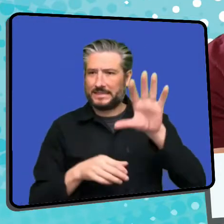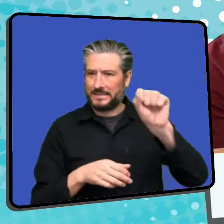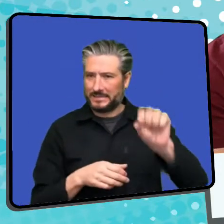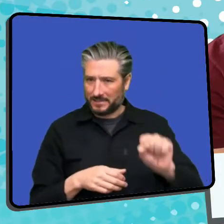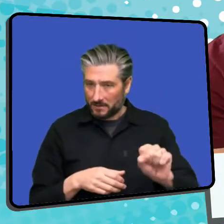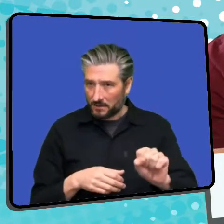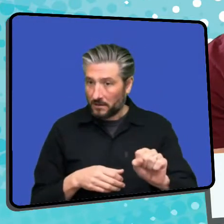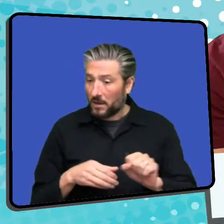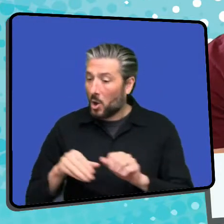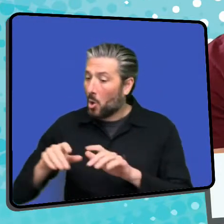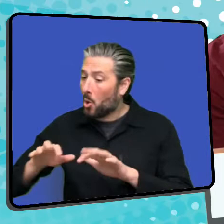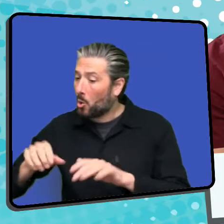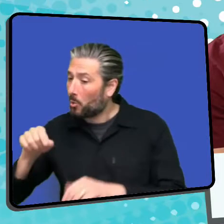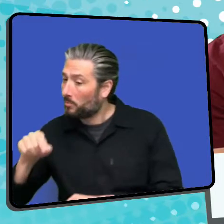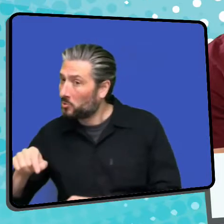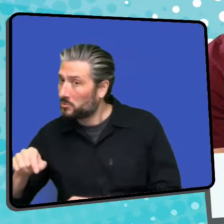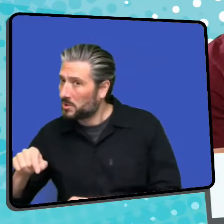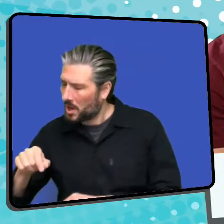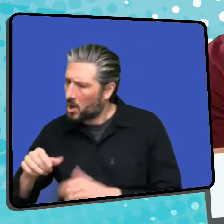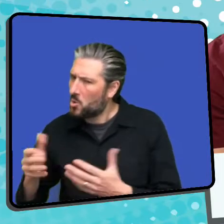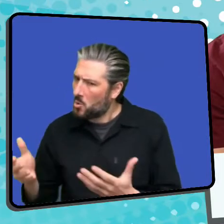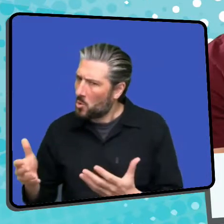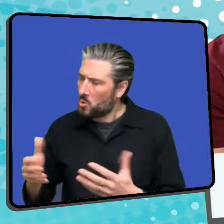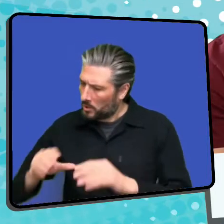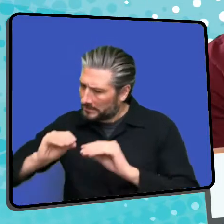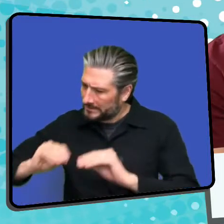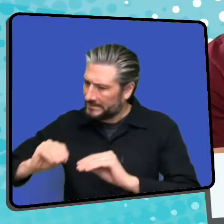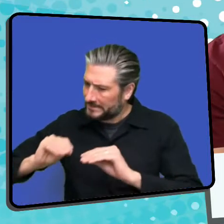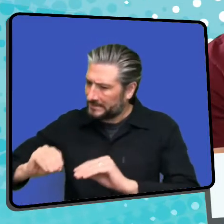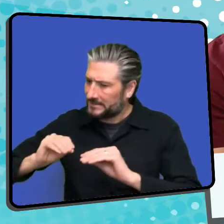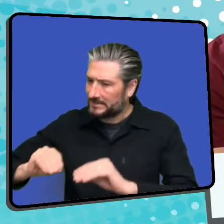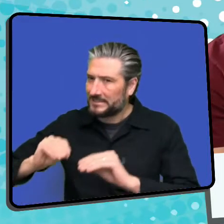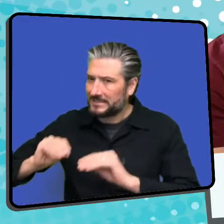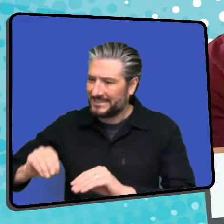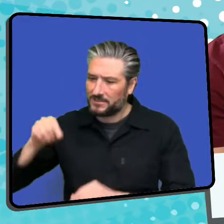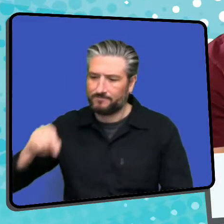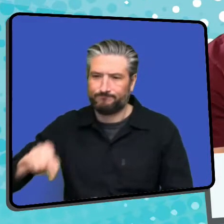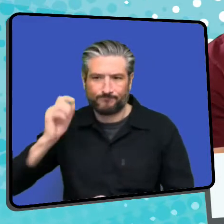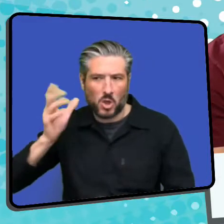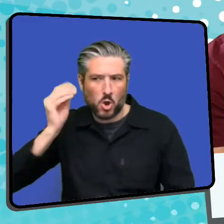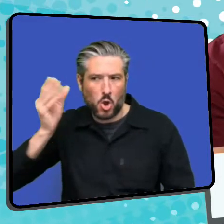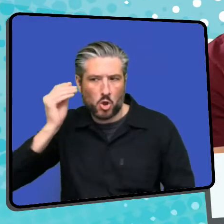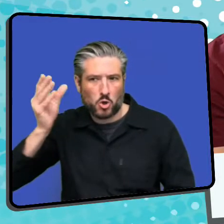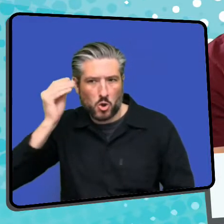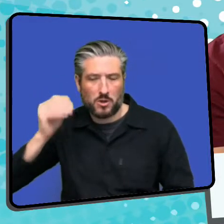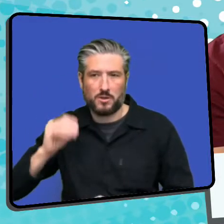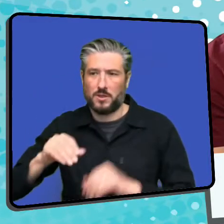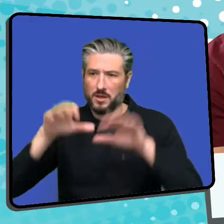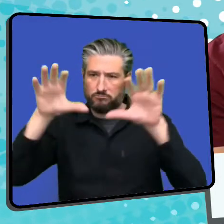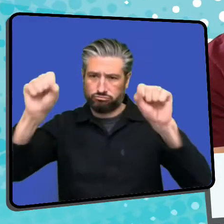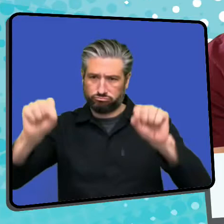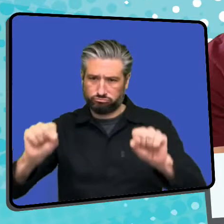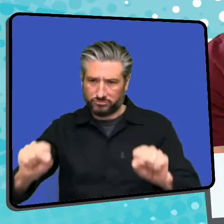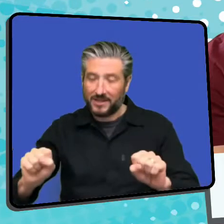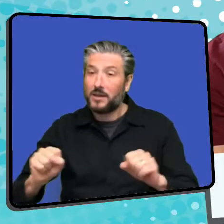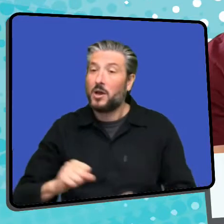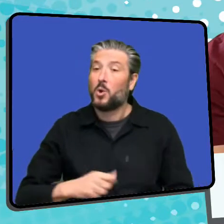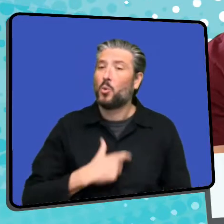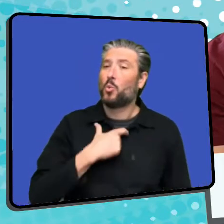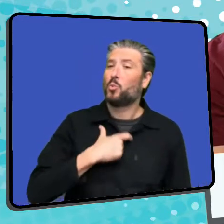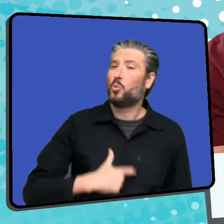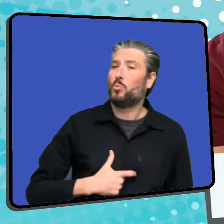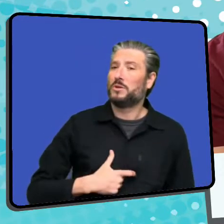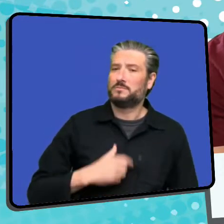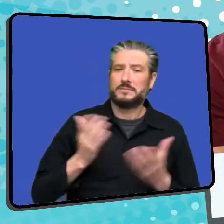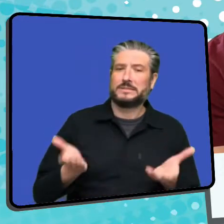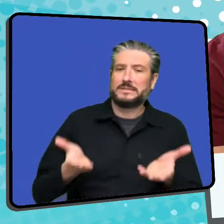disruptive opinion spam is relatively low, because at least a human reader can easily ignore the review and